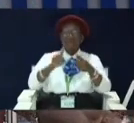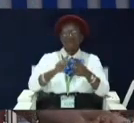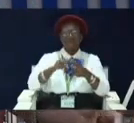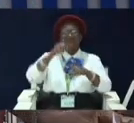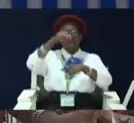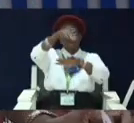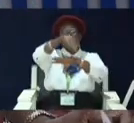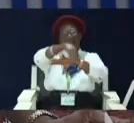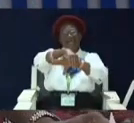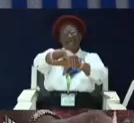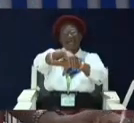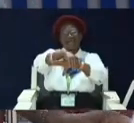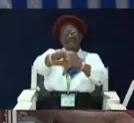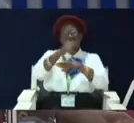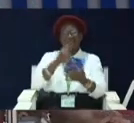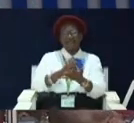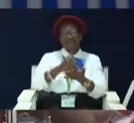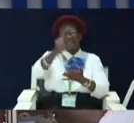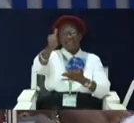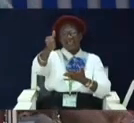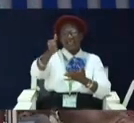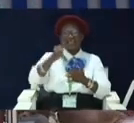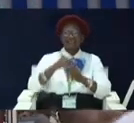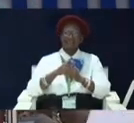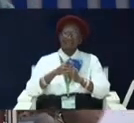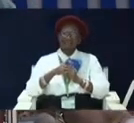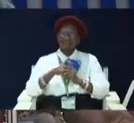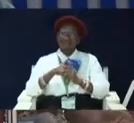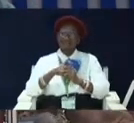ohun ńlá pàtàkì kan lálẹ́ yìí. Now